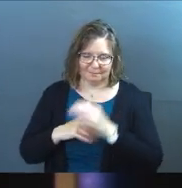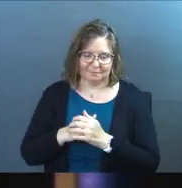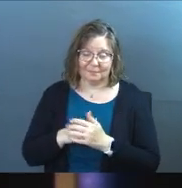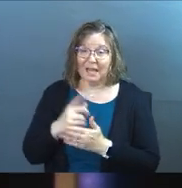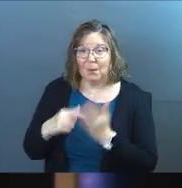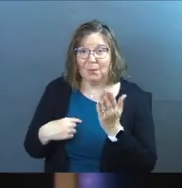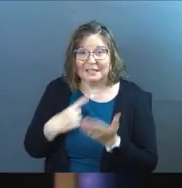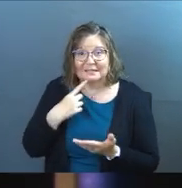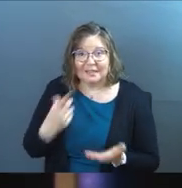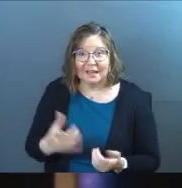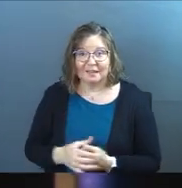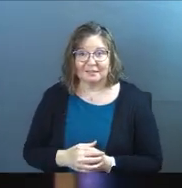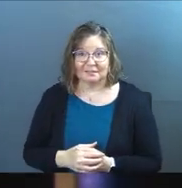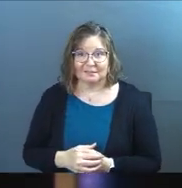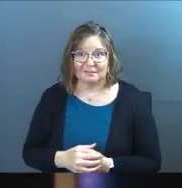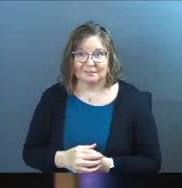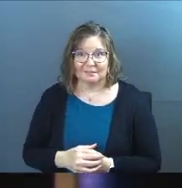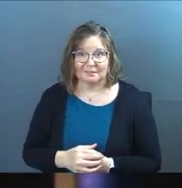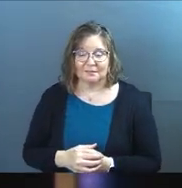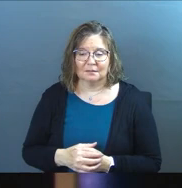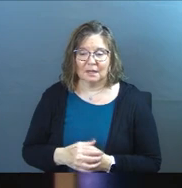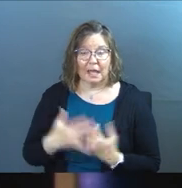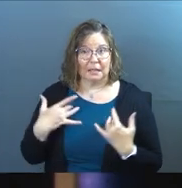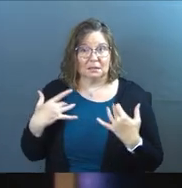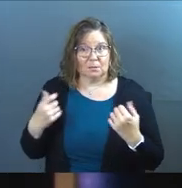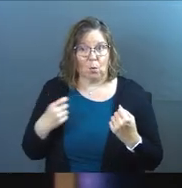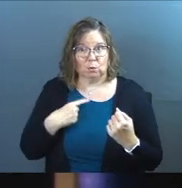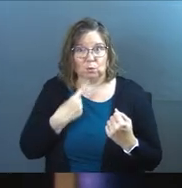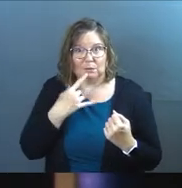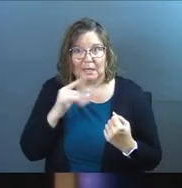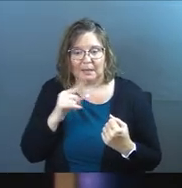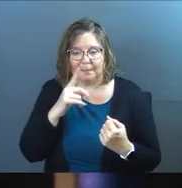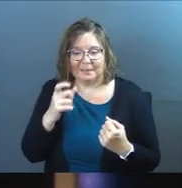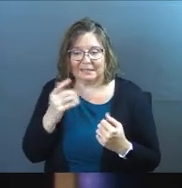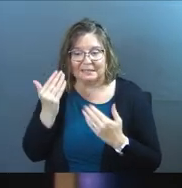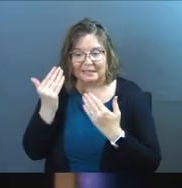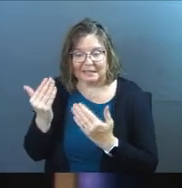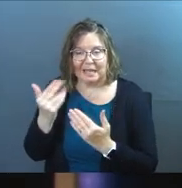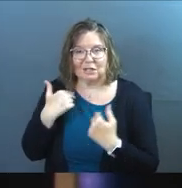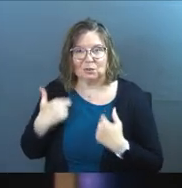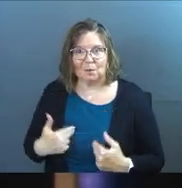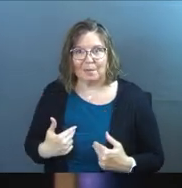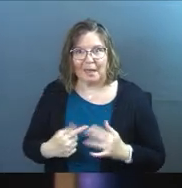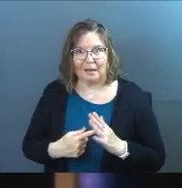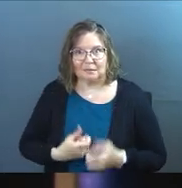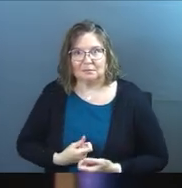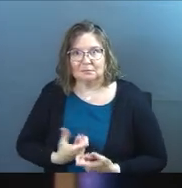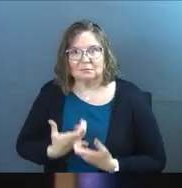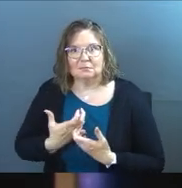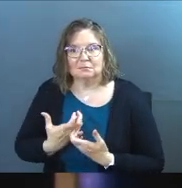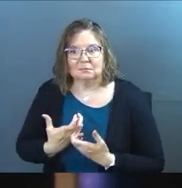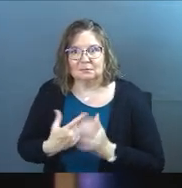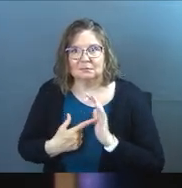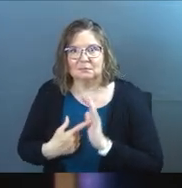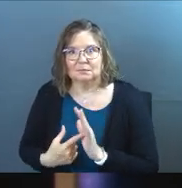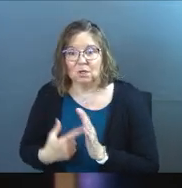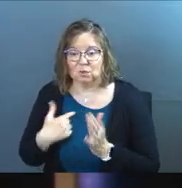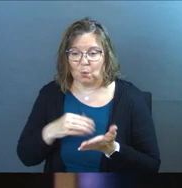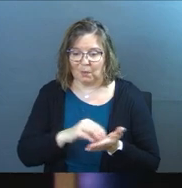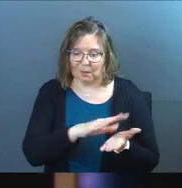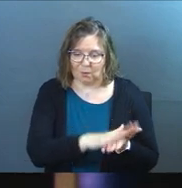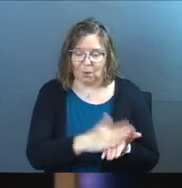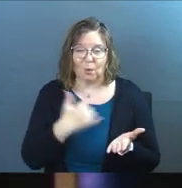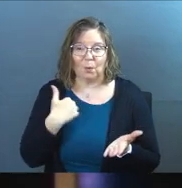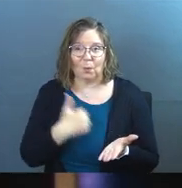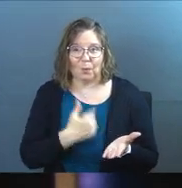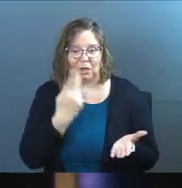It's what he's saying. And he's bold to say it because he's letting his humanity out so that we could record it,